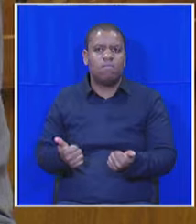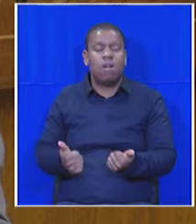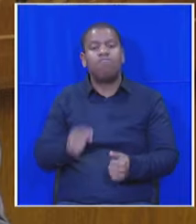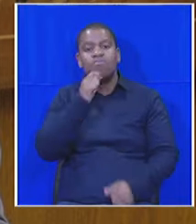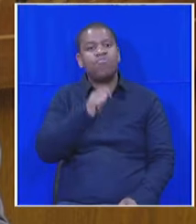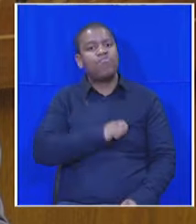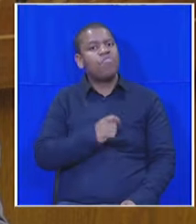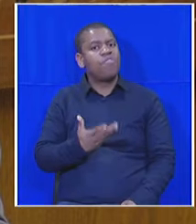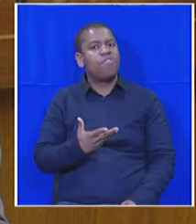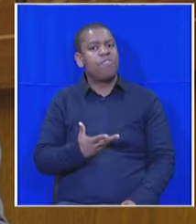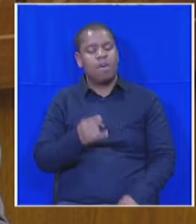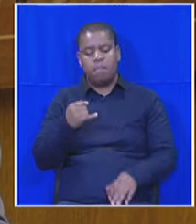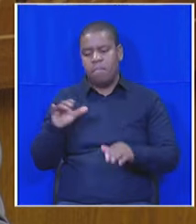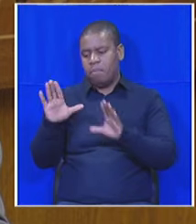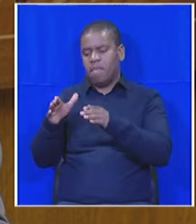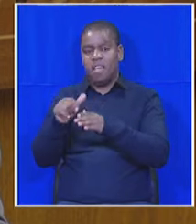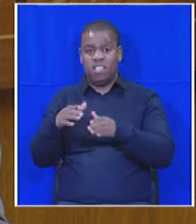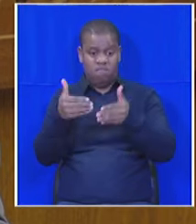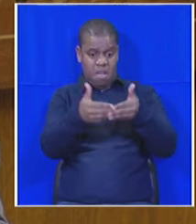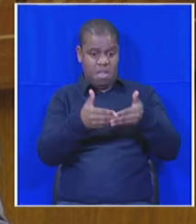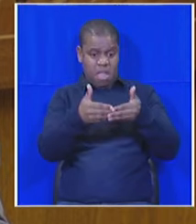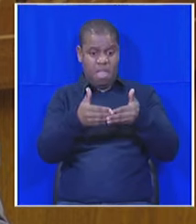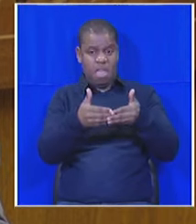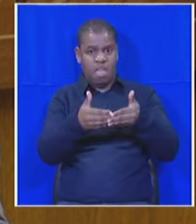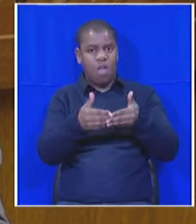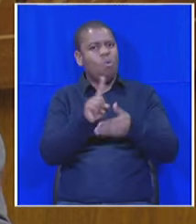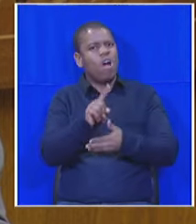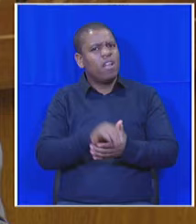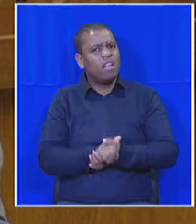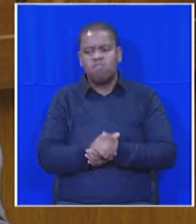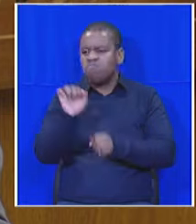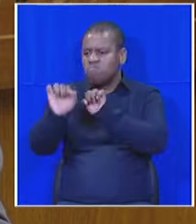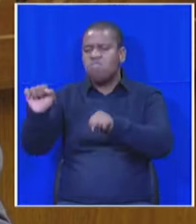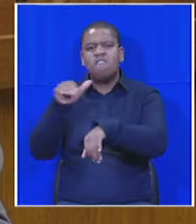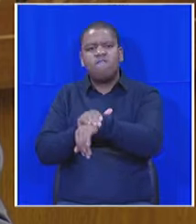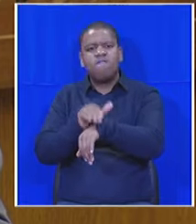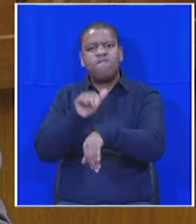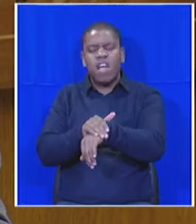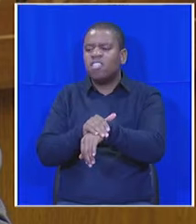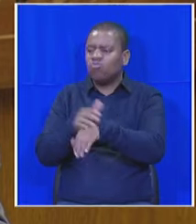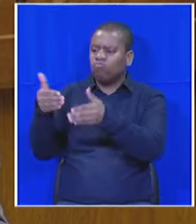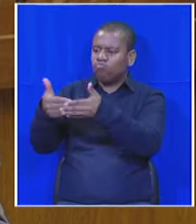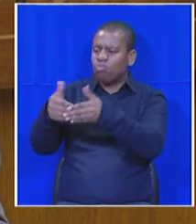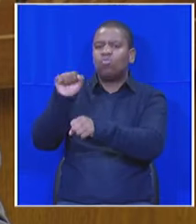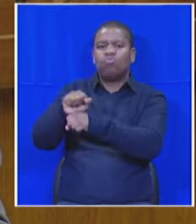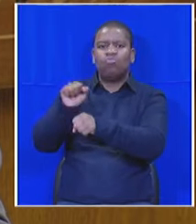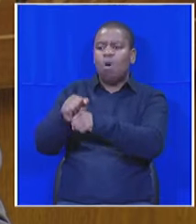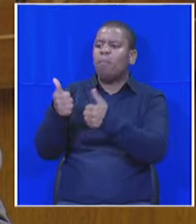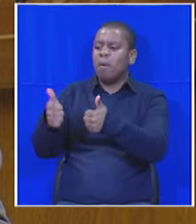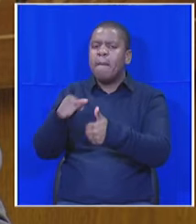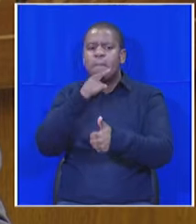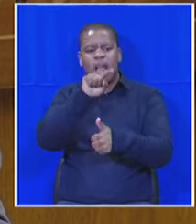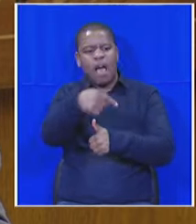is, the ANC only cares about the jobs of its friends. All those 10,000 who lost jobs are dispensable.